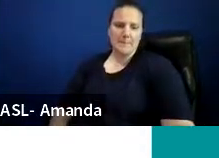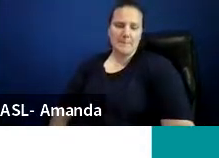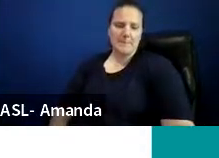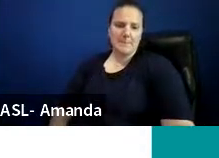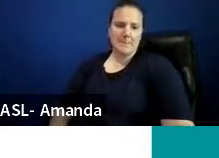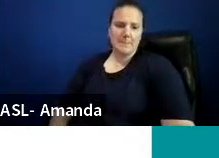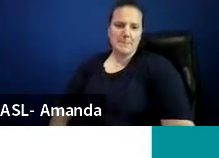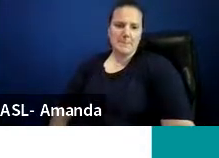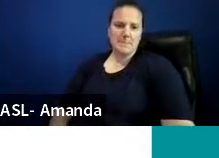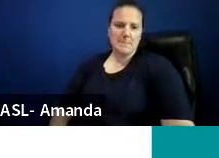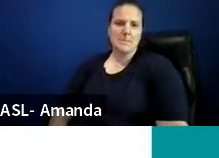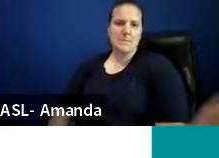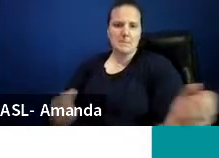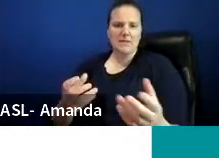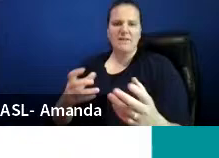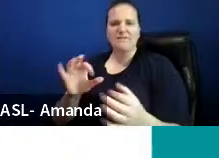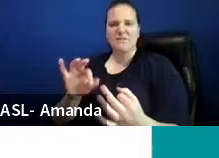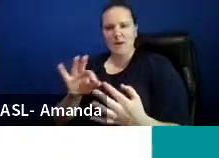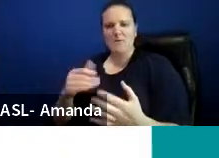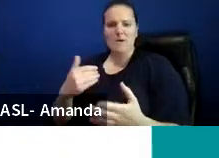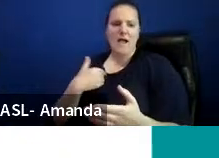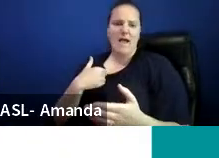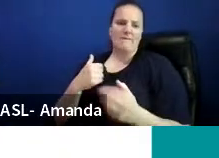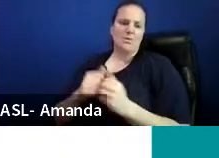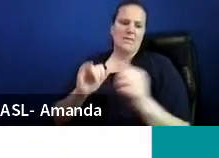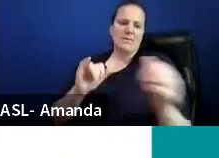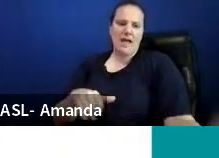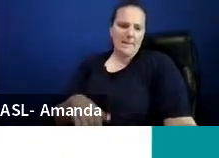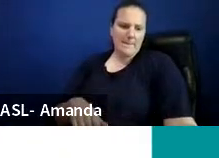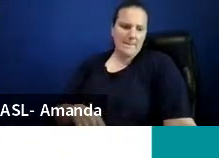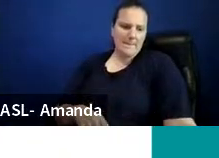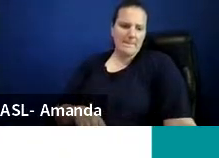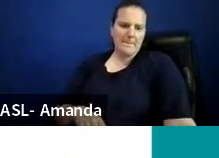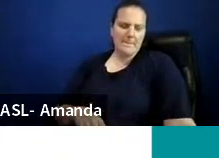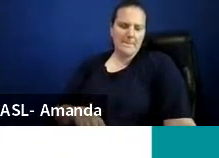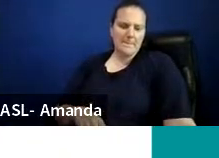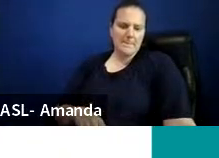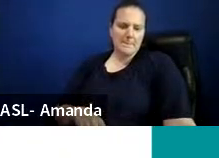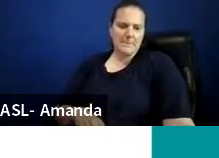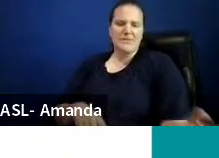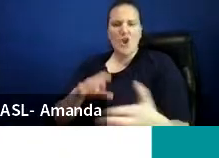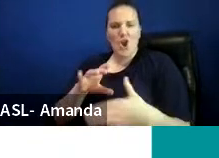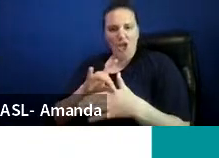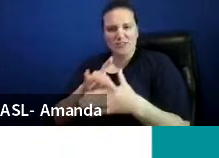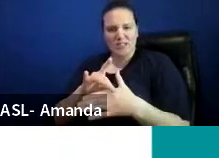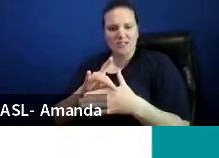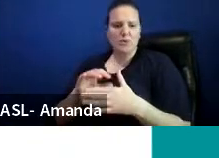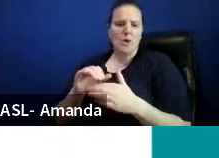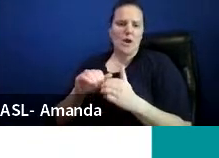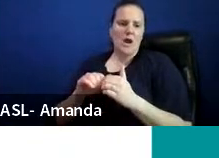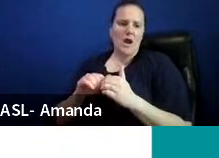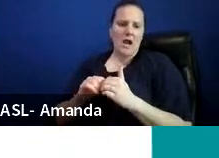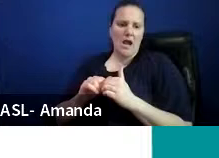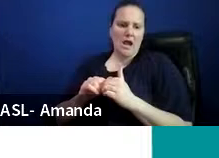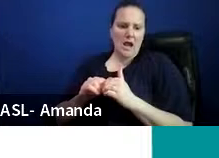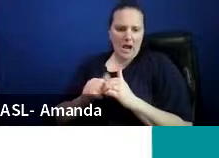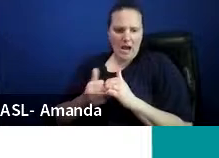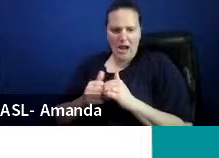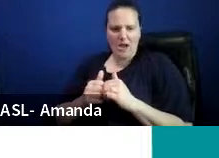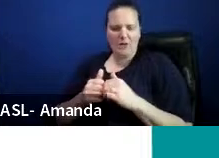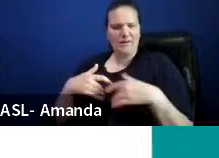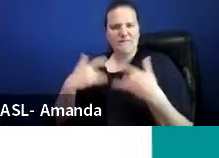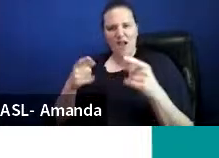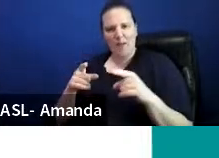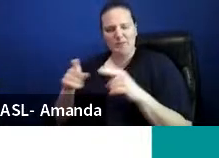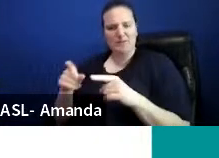of the feedback that we got, whether it be about the actual content or just how the event went, that will help